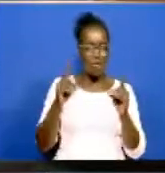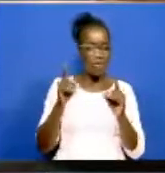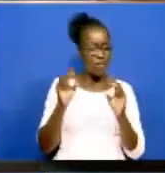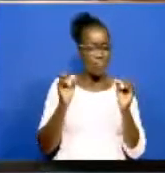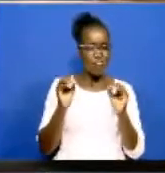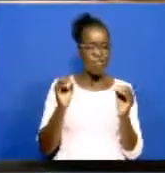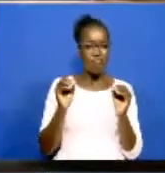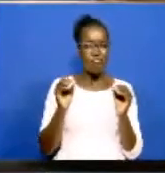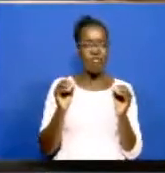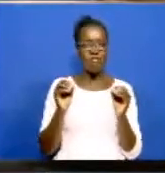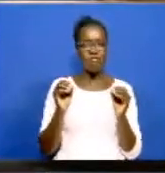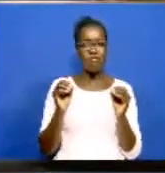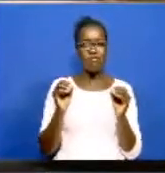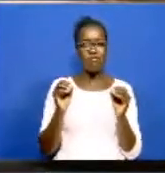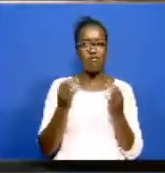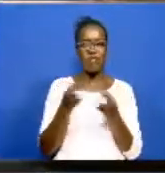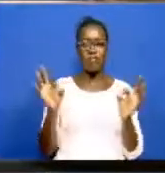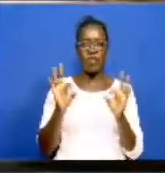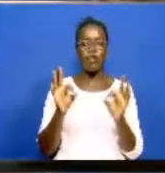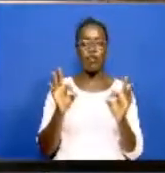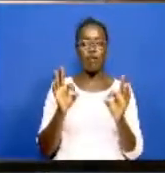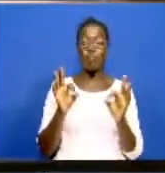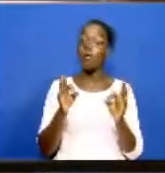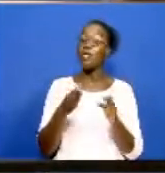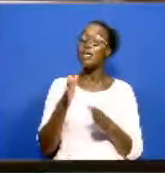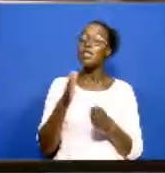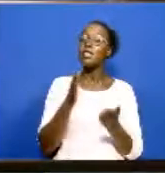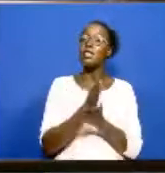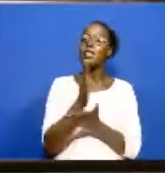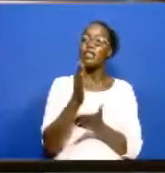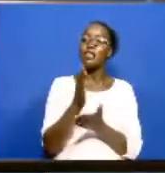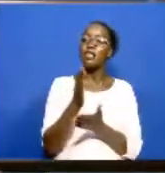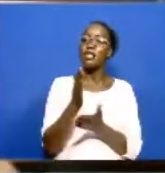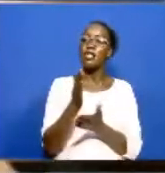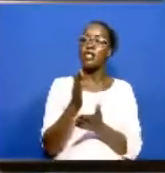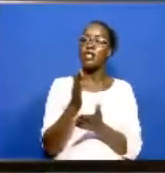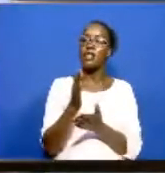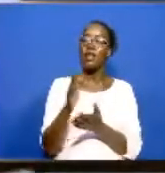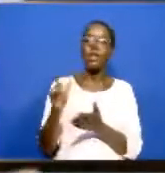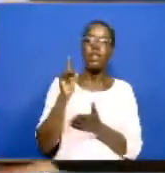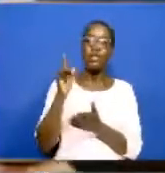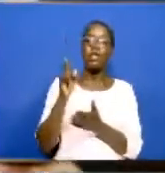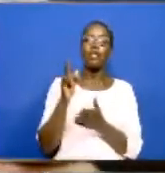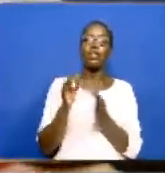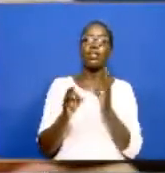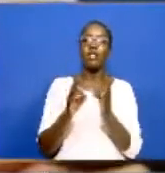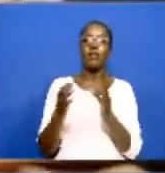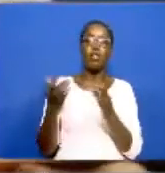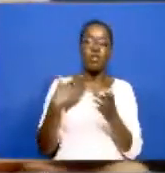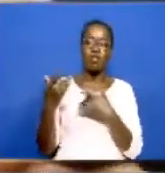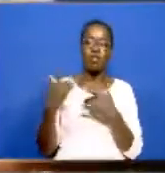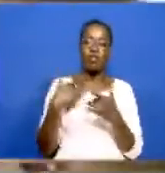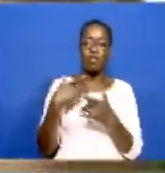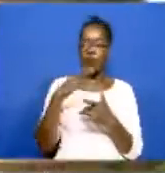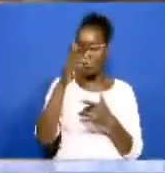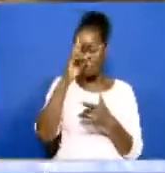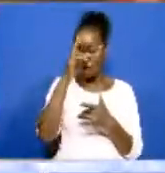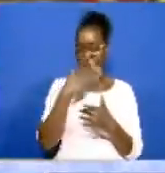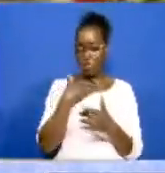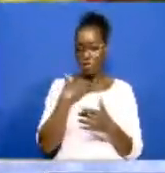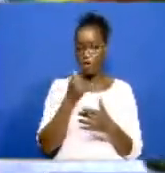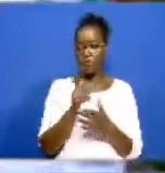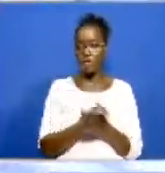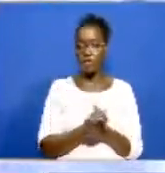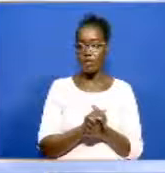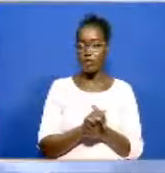entitled to his freedom. But it's also good to find out legally whether there is any concern that the police won't. The case